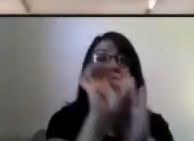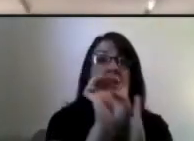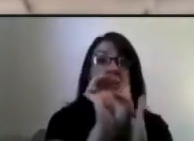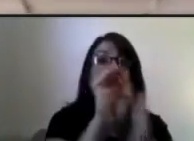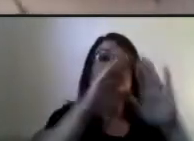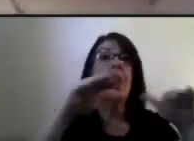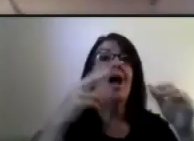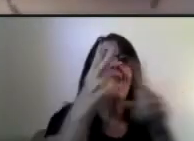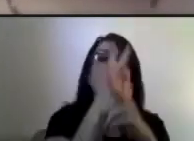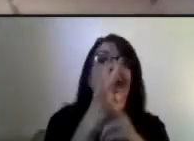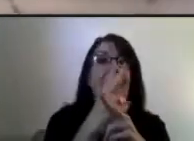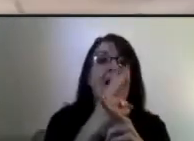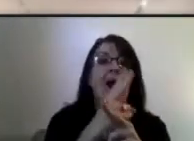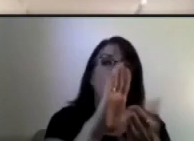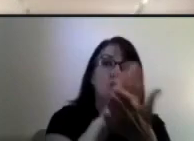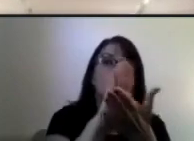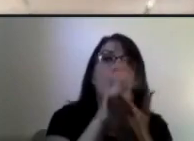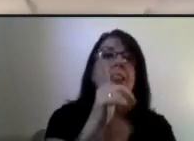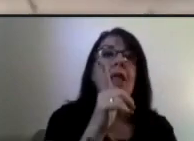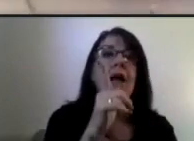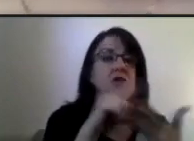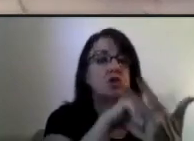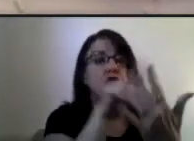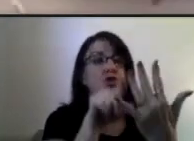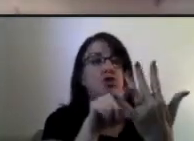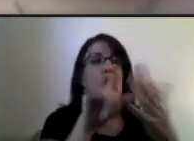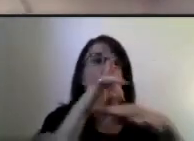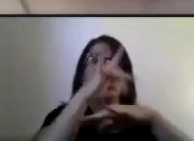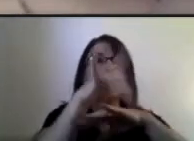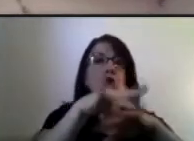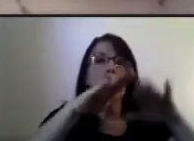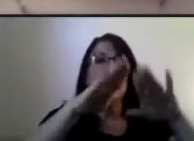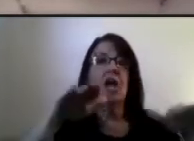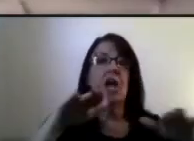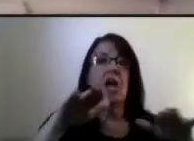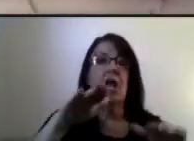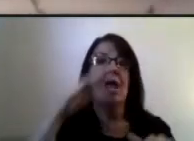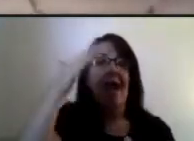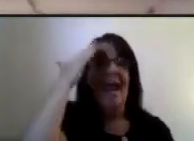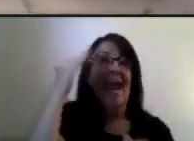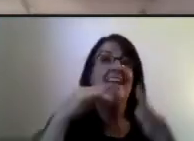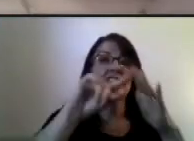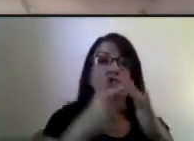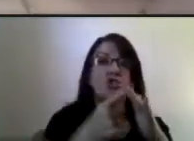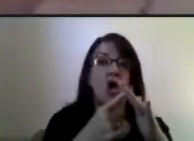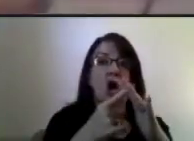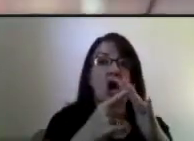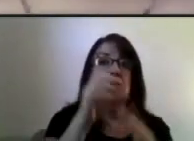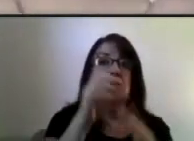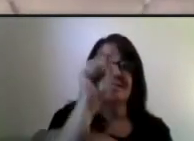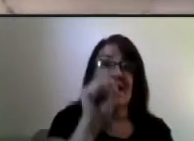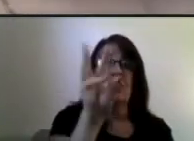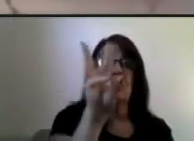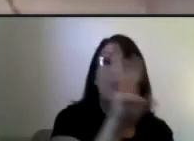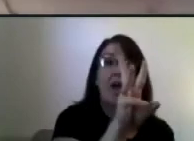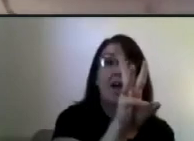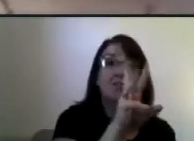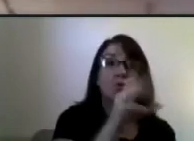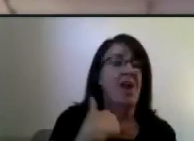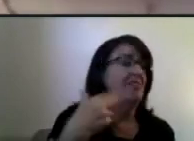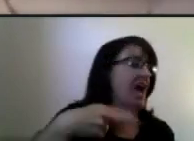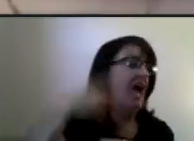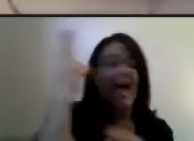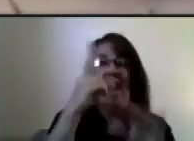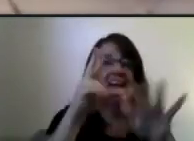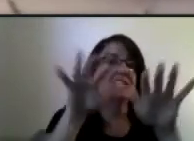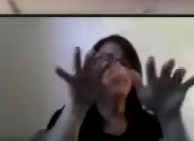childcare or school lunches, early child Head Start in Southwest, we have one of the highest